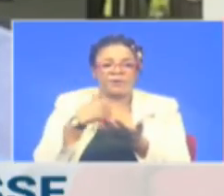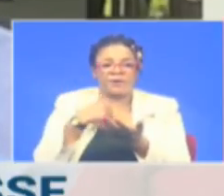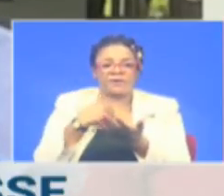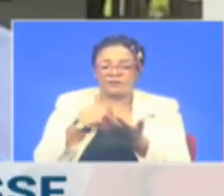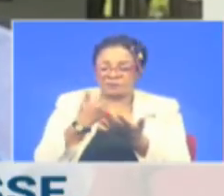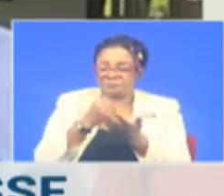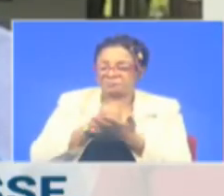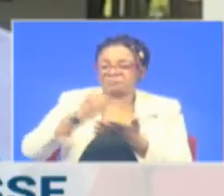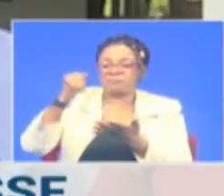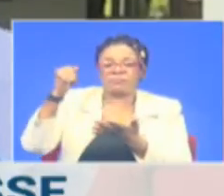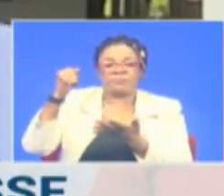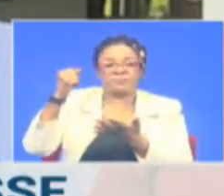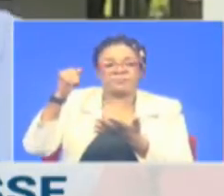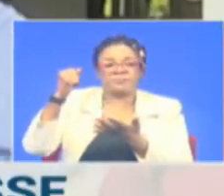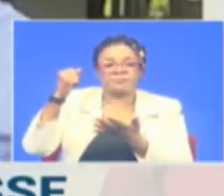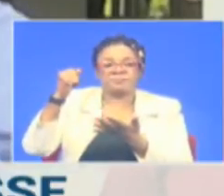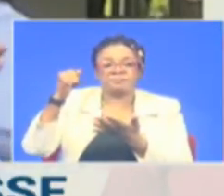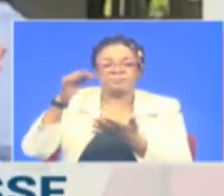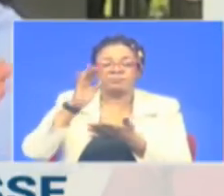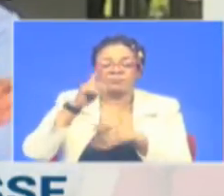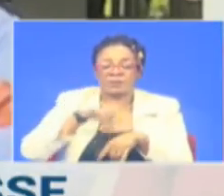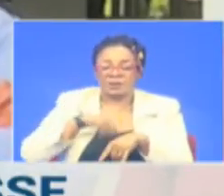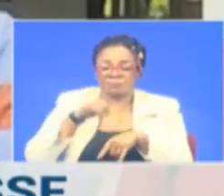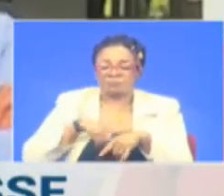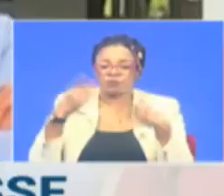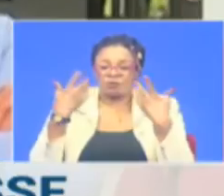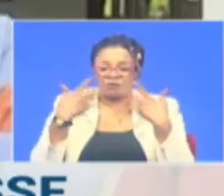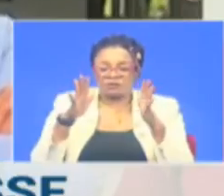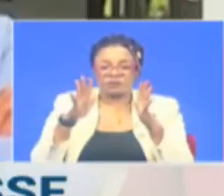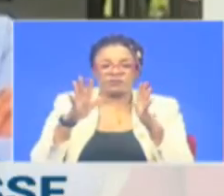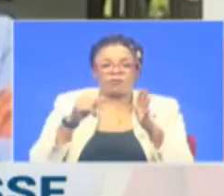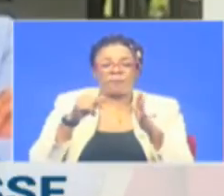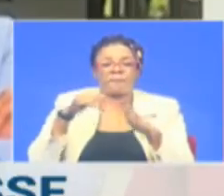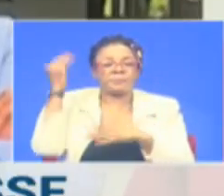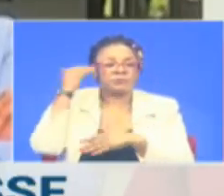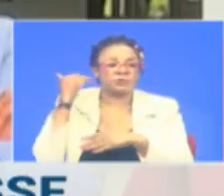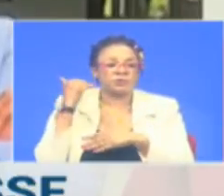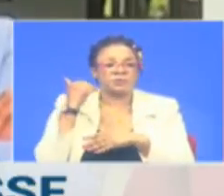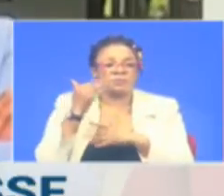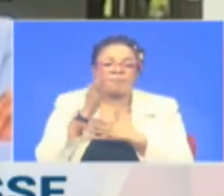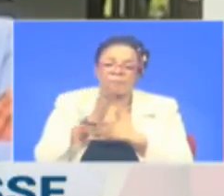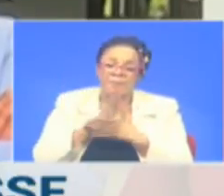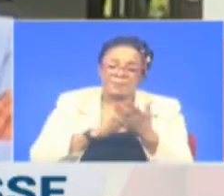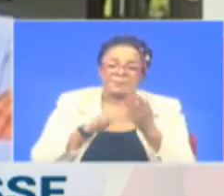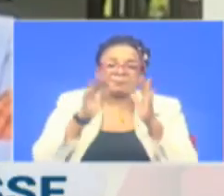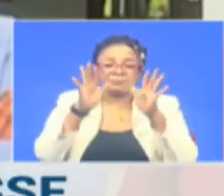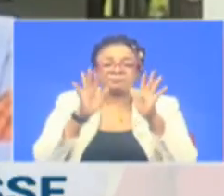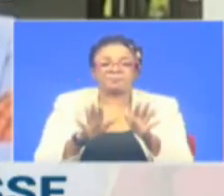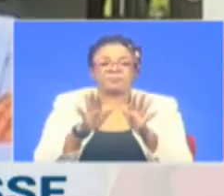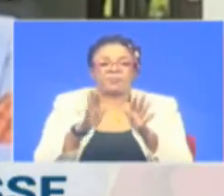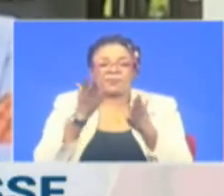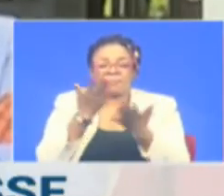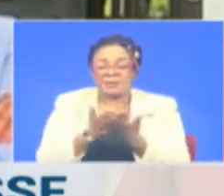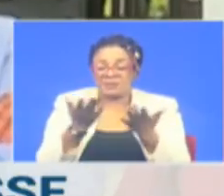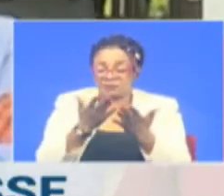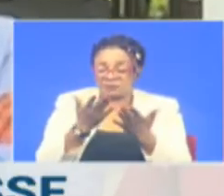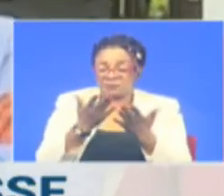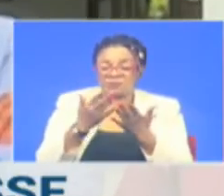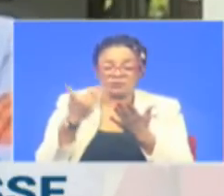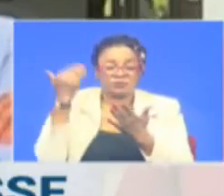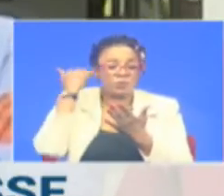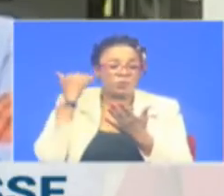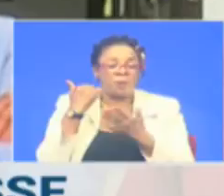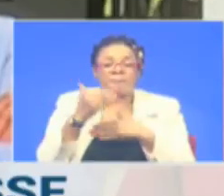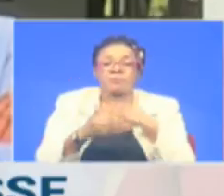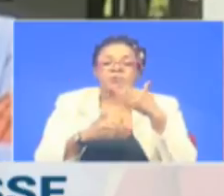suspended. Once we engage out of court and some of the key players in the whole court process have